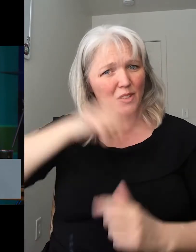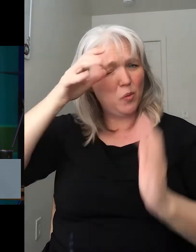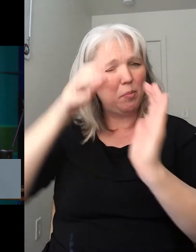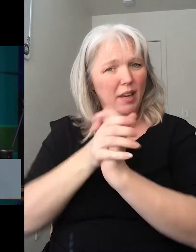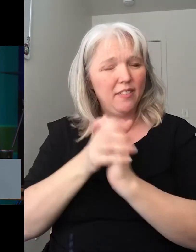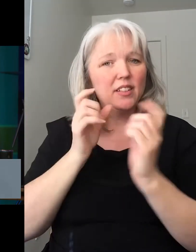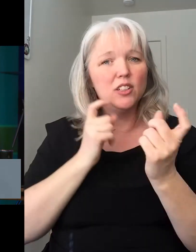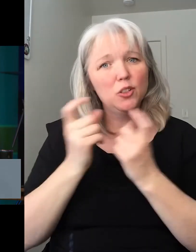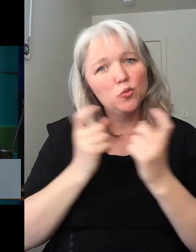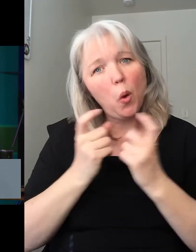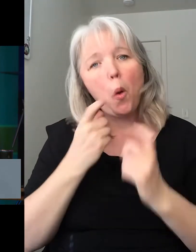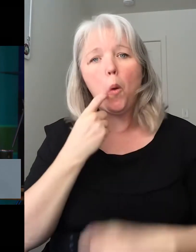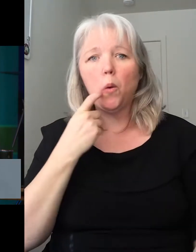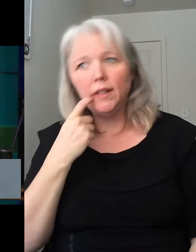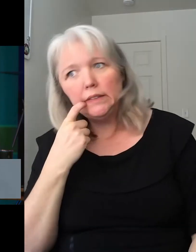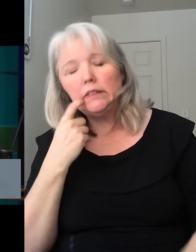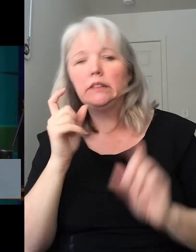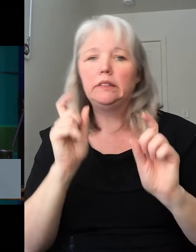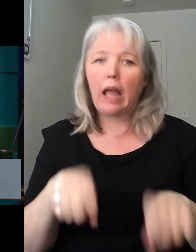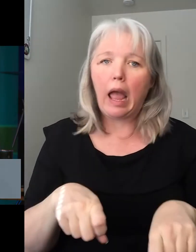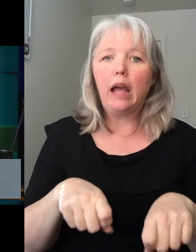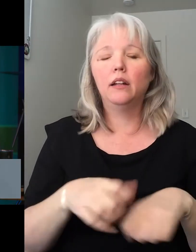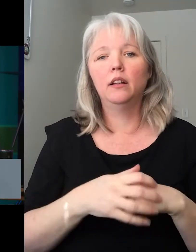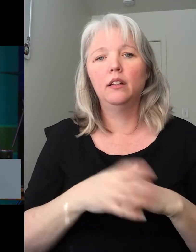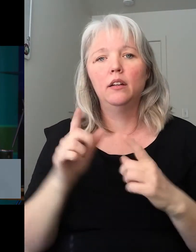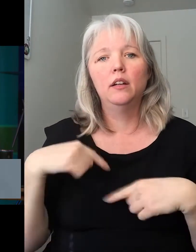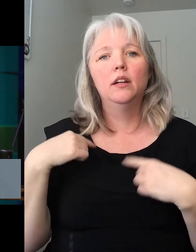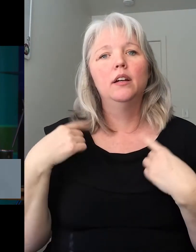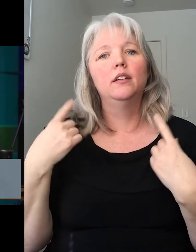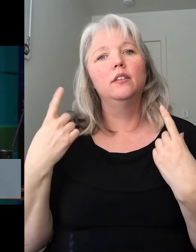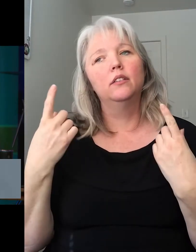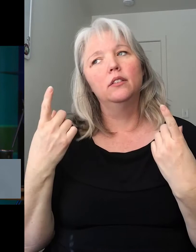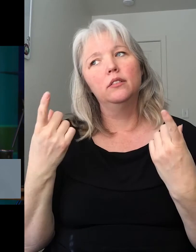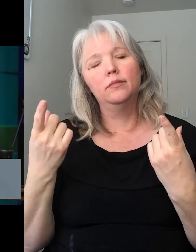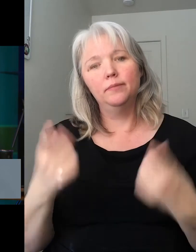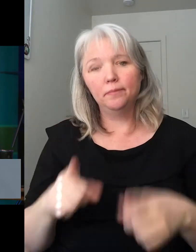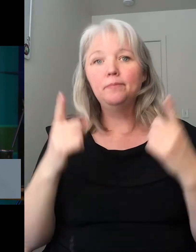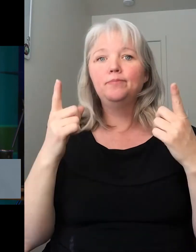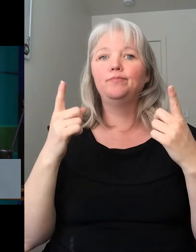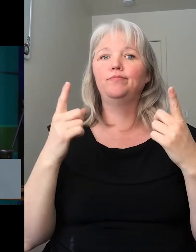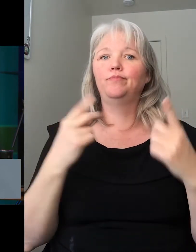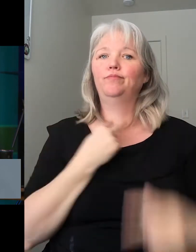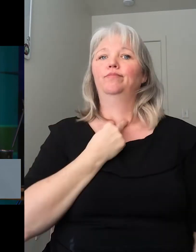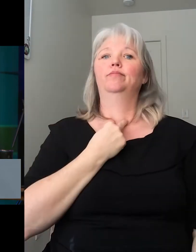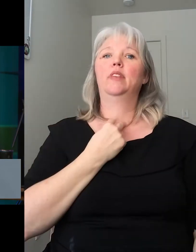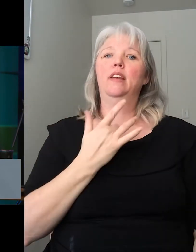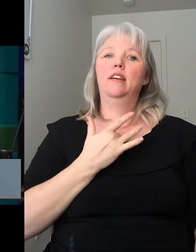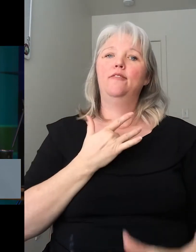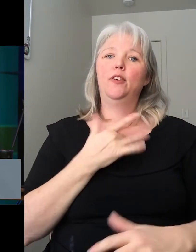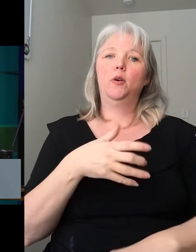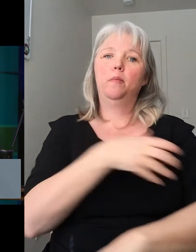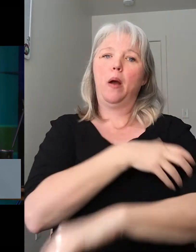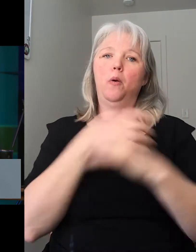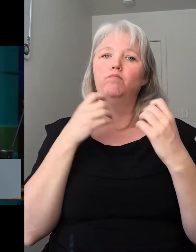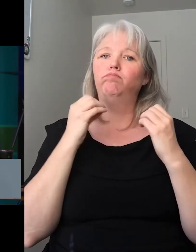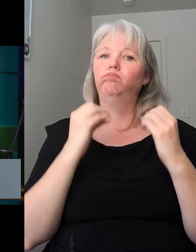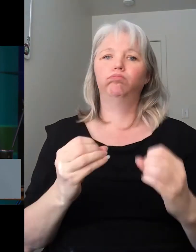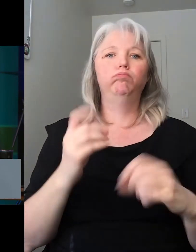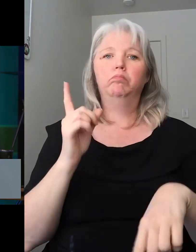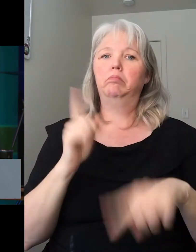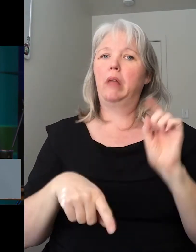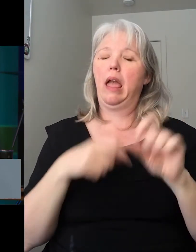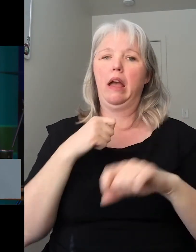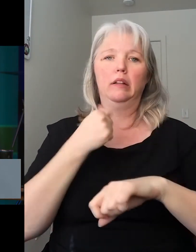And we believe that we can control our addictions until we're bound in chains and feel powerless to break